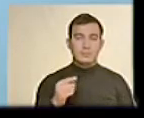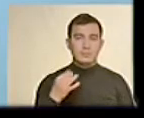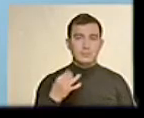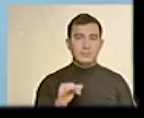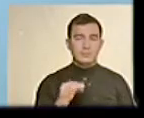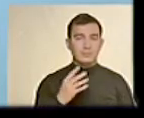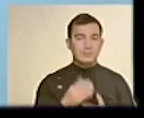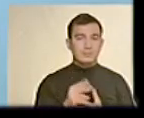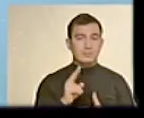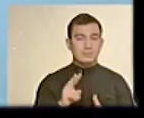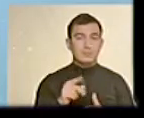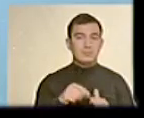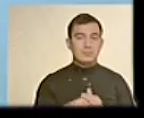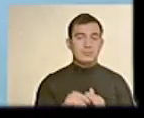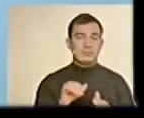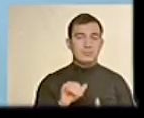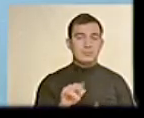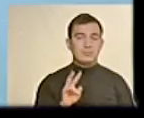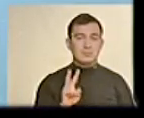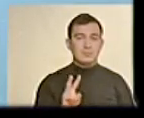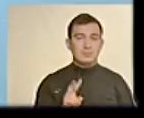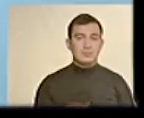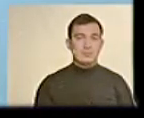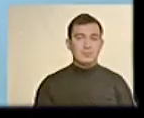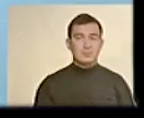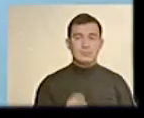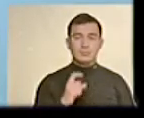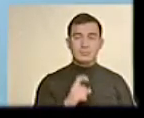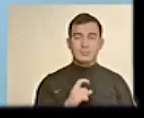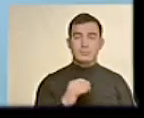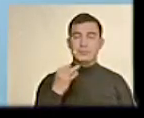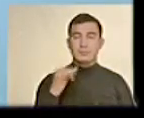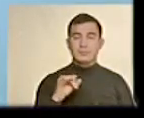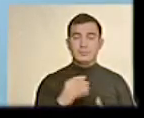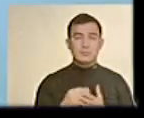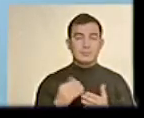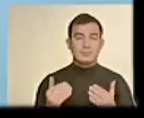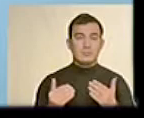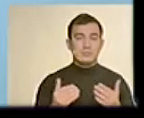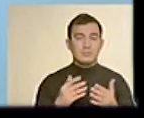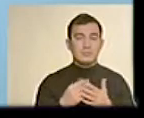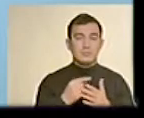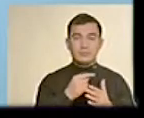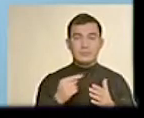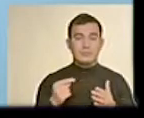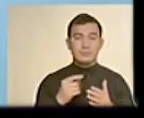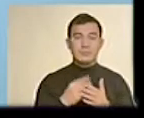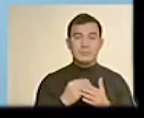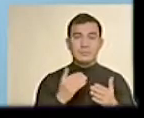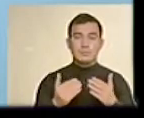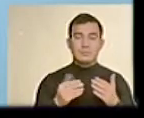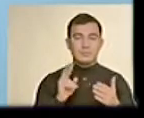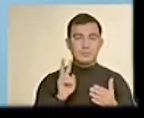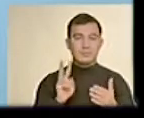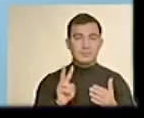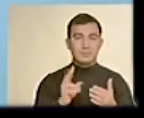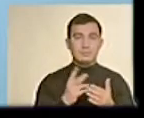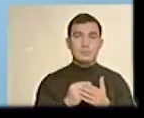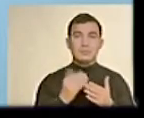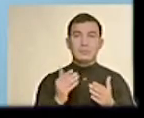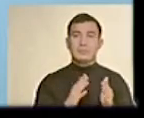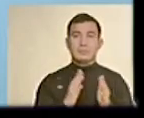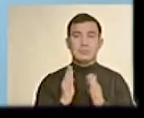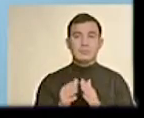ning kvadrati. Demak, x va y sonlari ayirmasining kvadrati. A plus